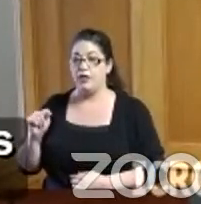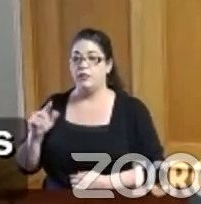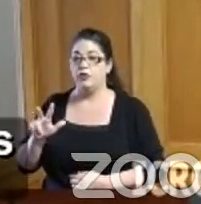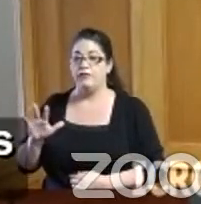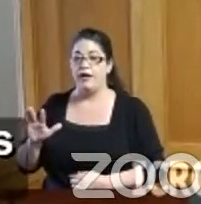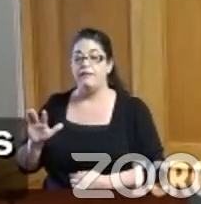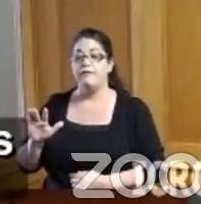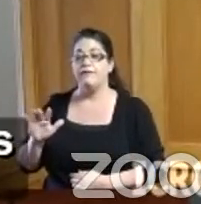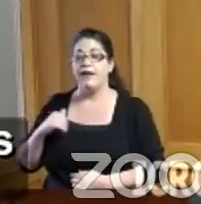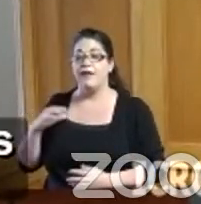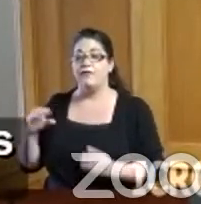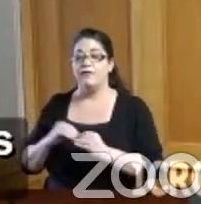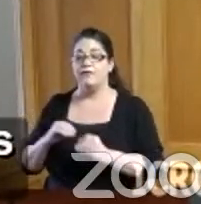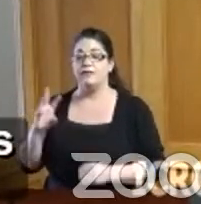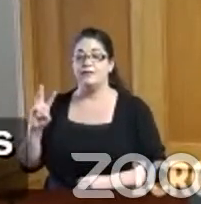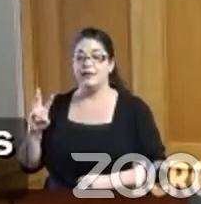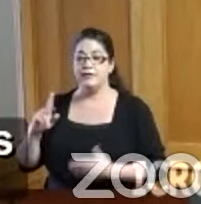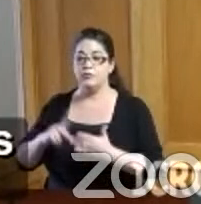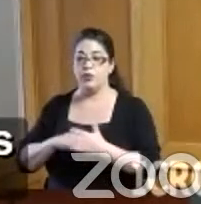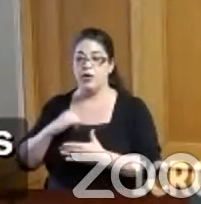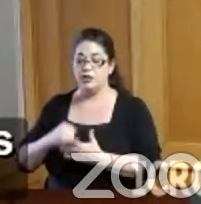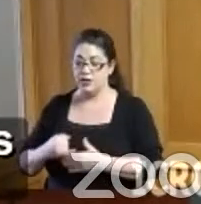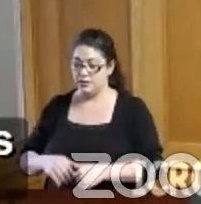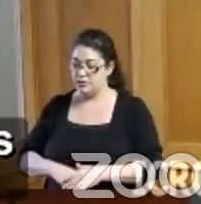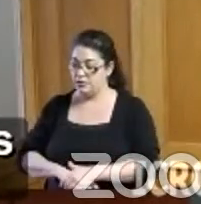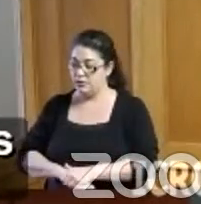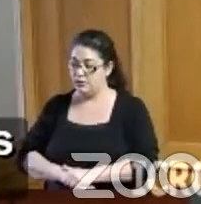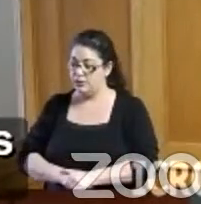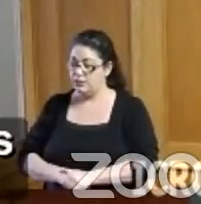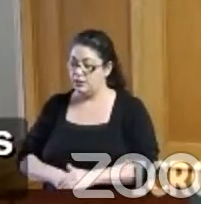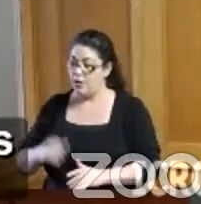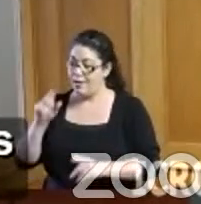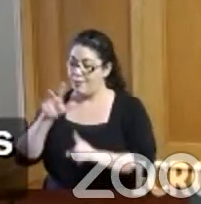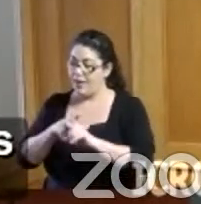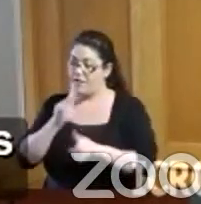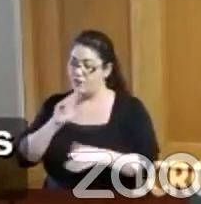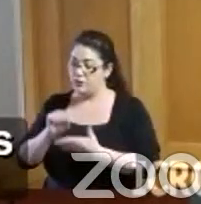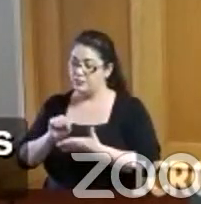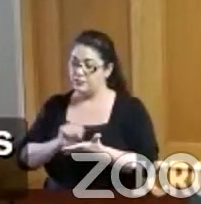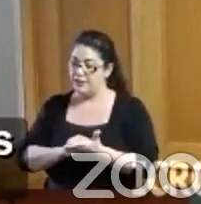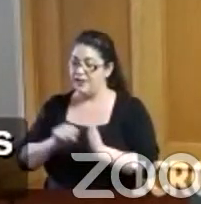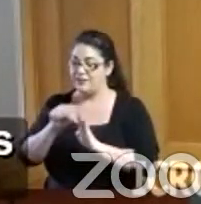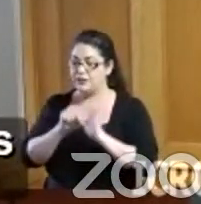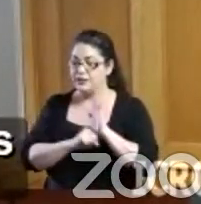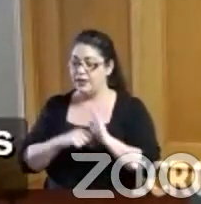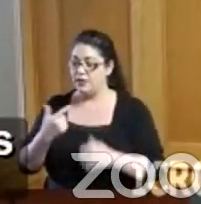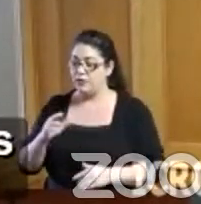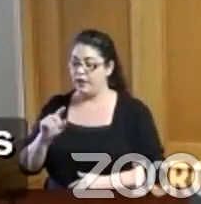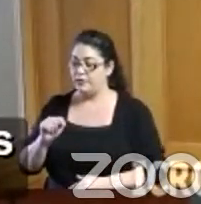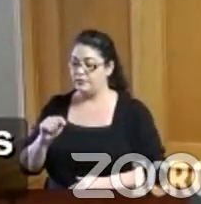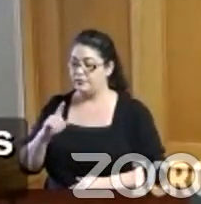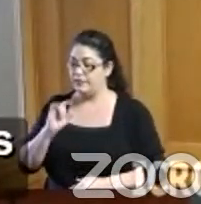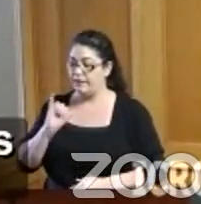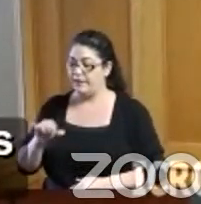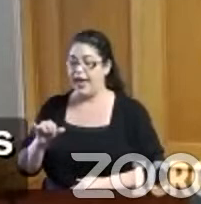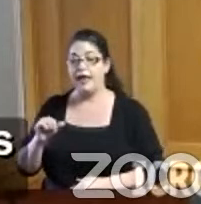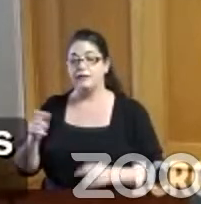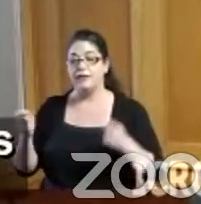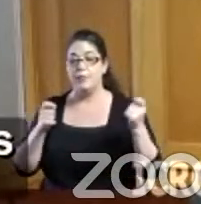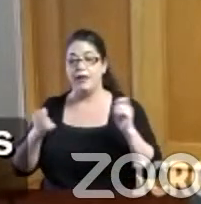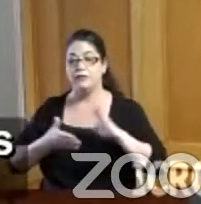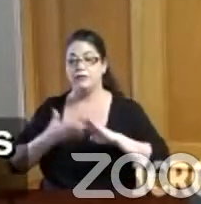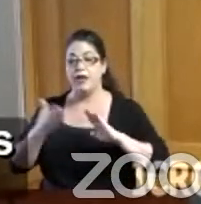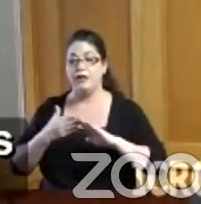are six projects that we are going to apply for state grants for. This is an administrative item required by